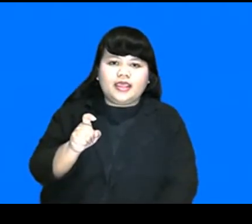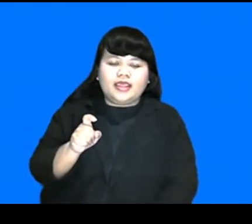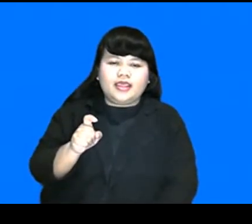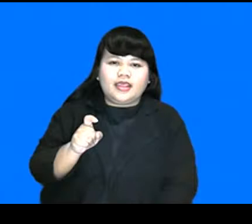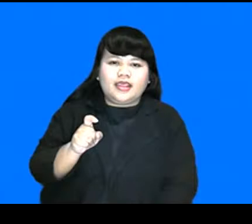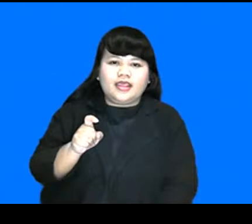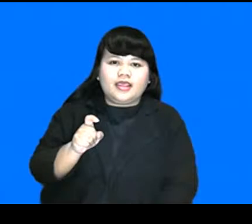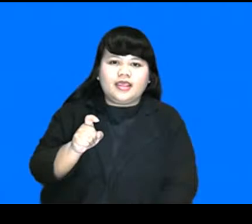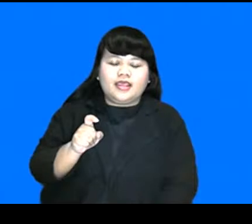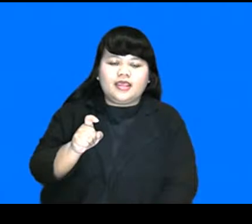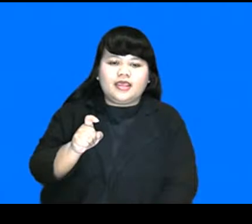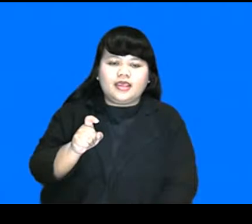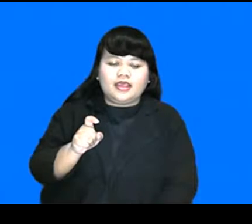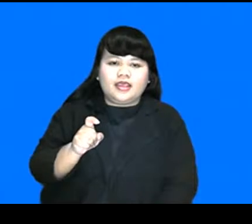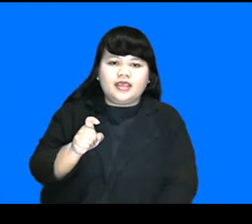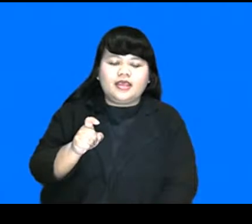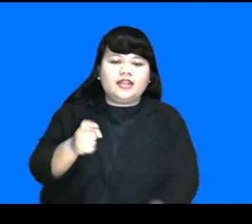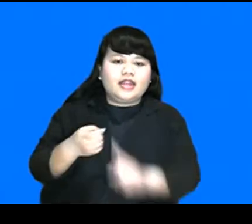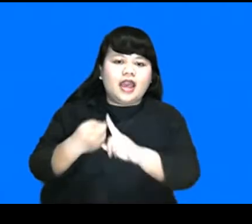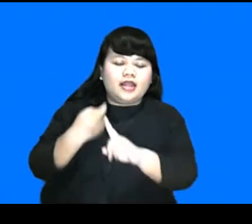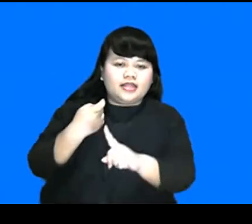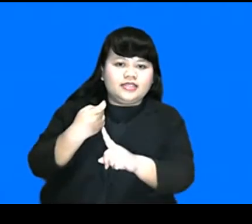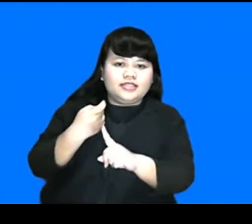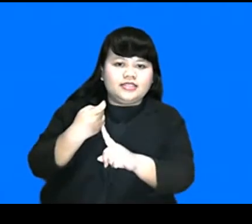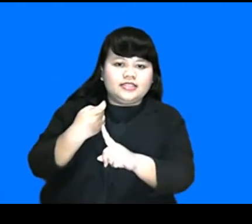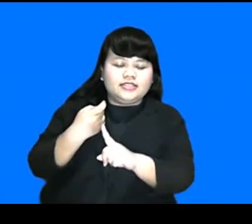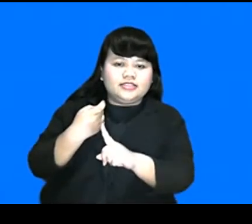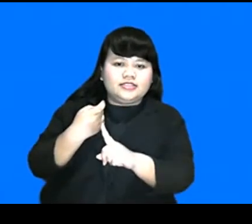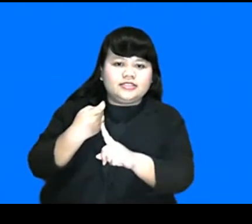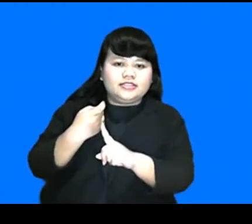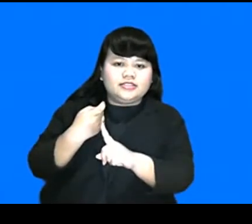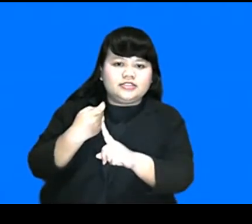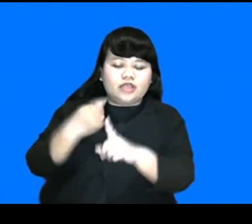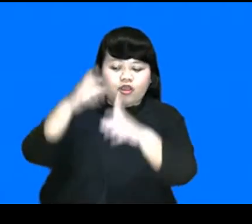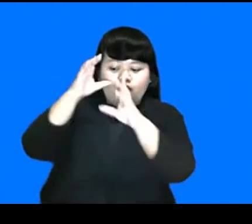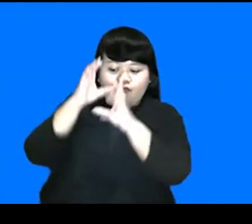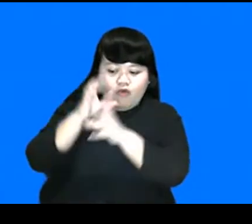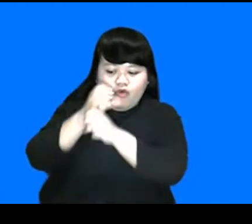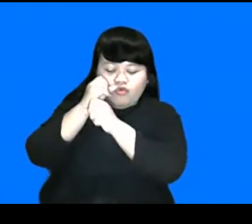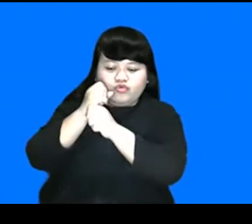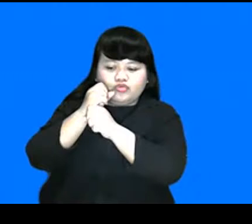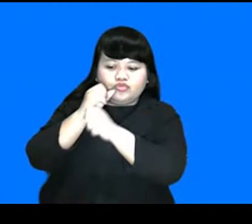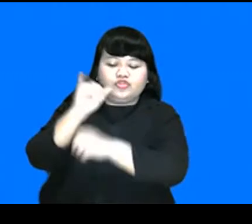mainstreaming the focus of their foundation into